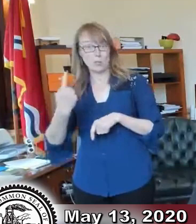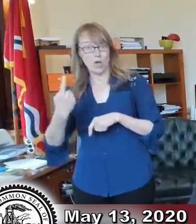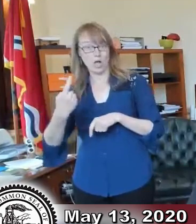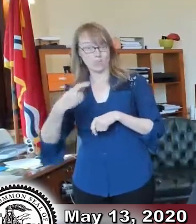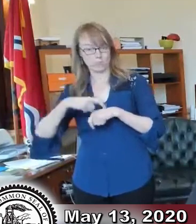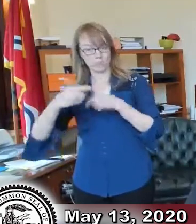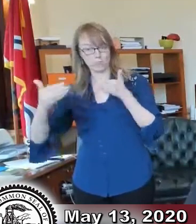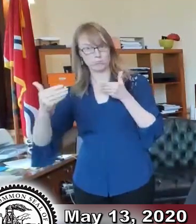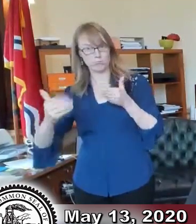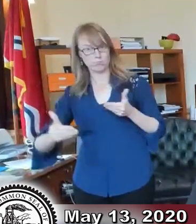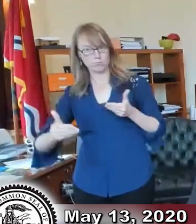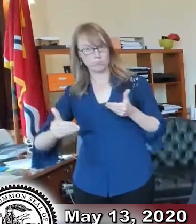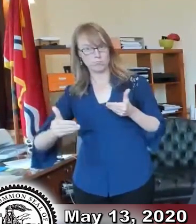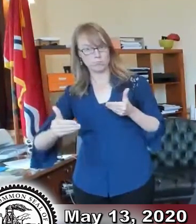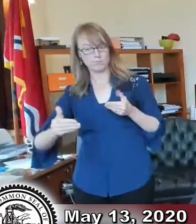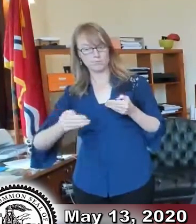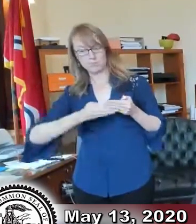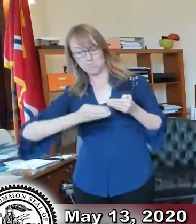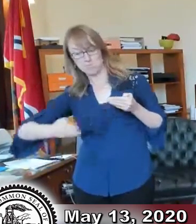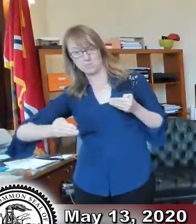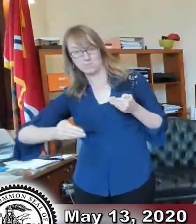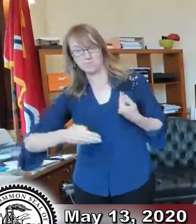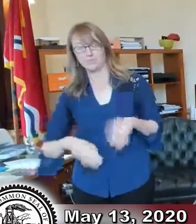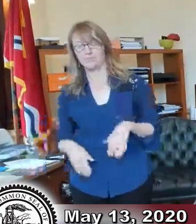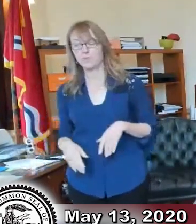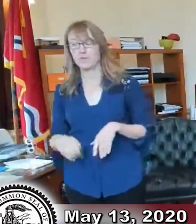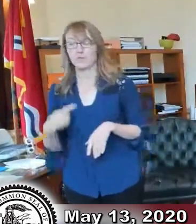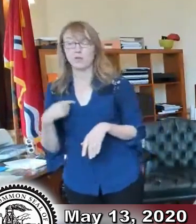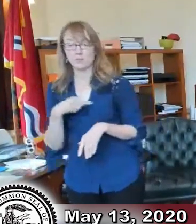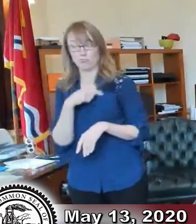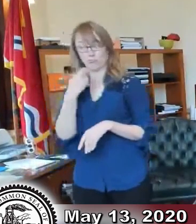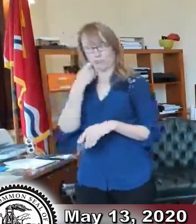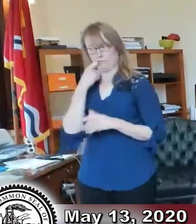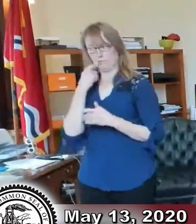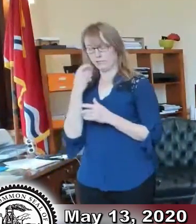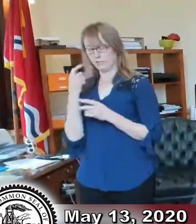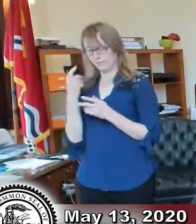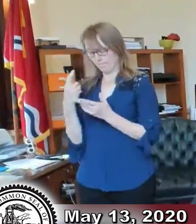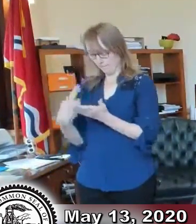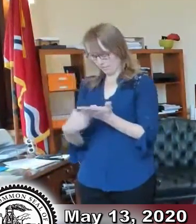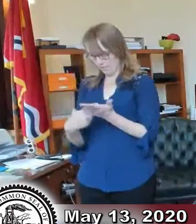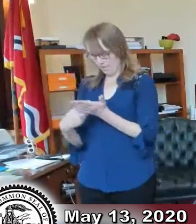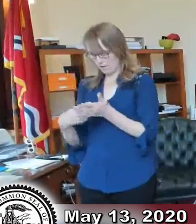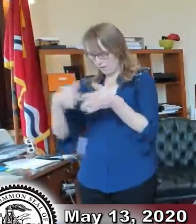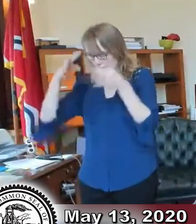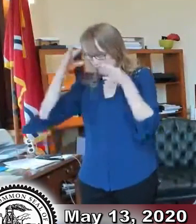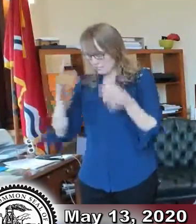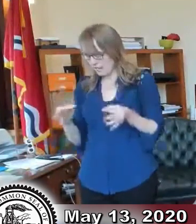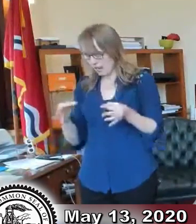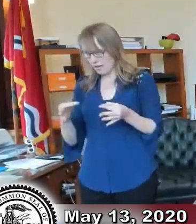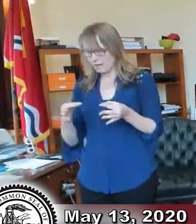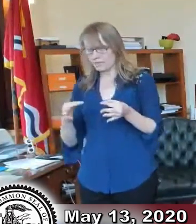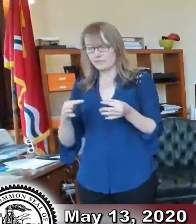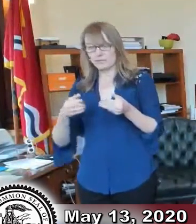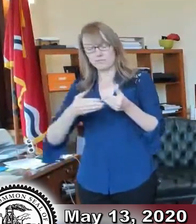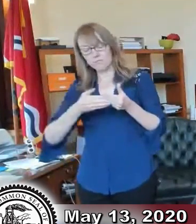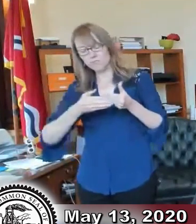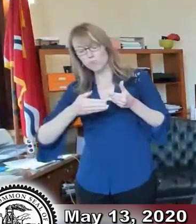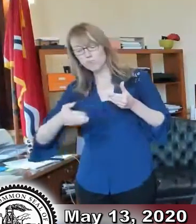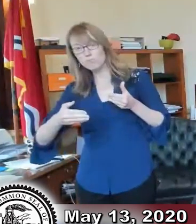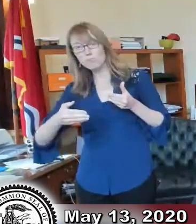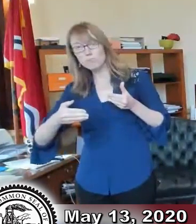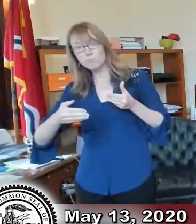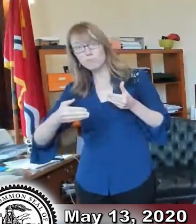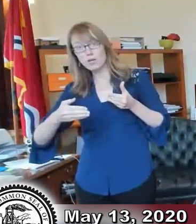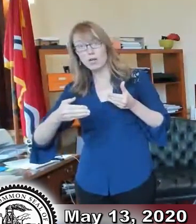just come off of trying to figure out who can open in phase 1, but we will be continuing to watch what happens with